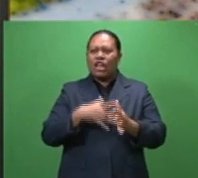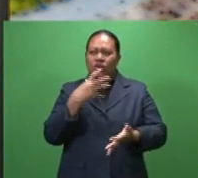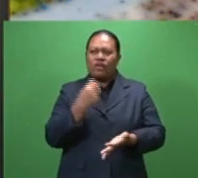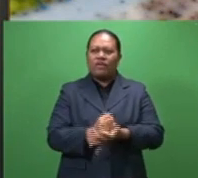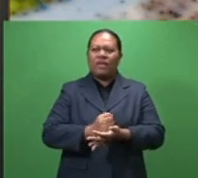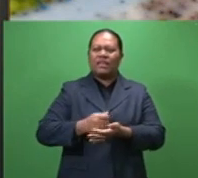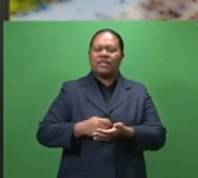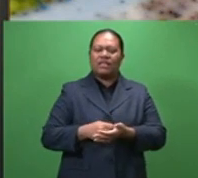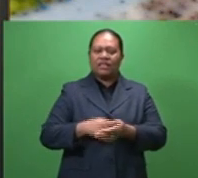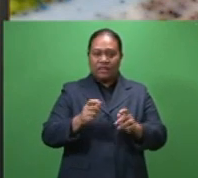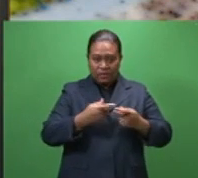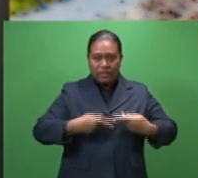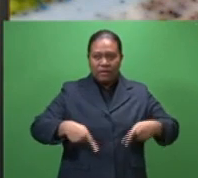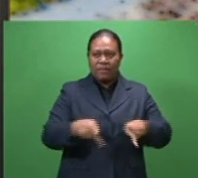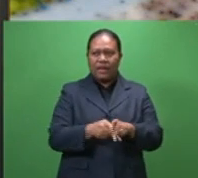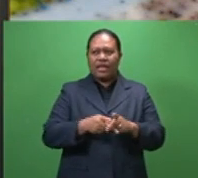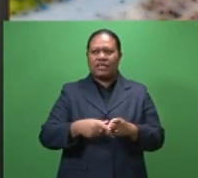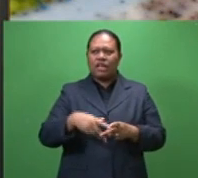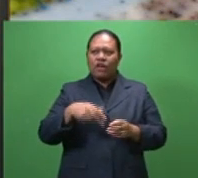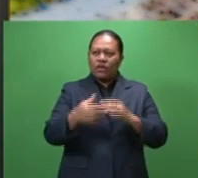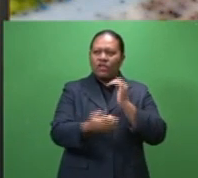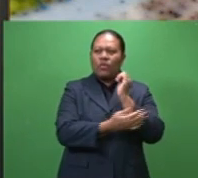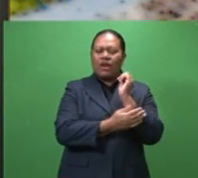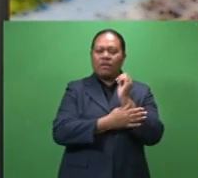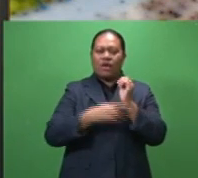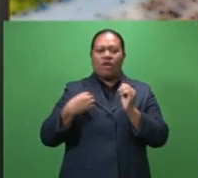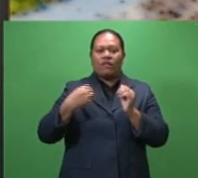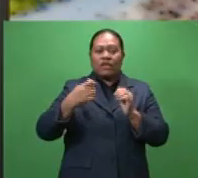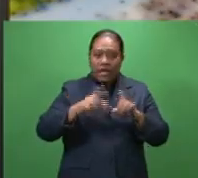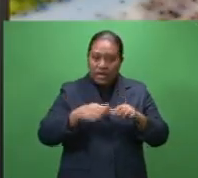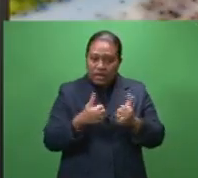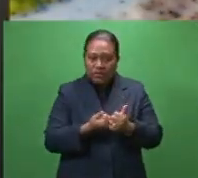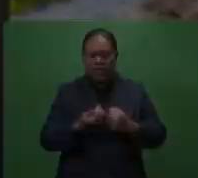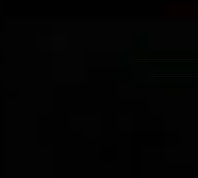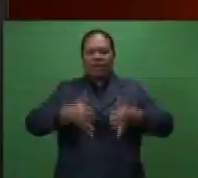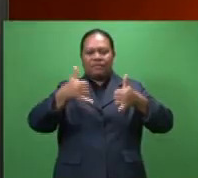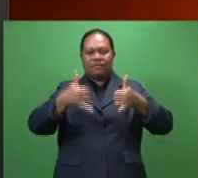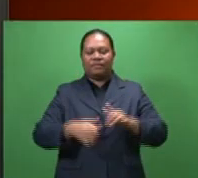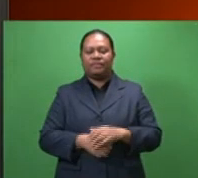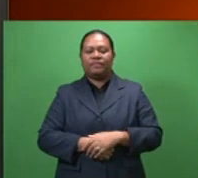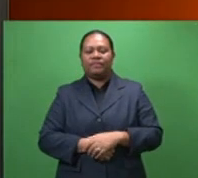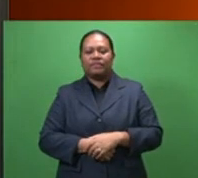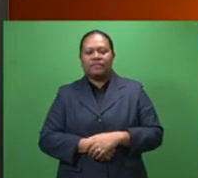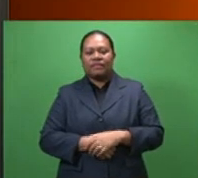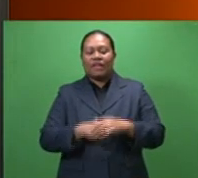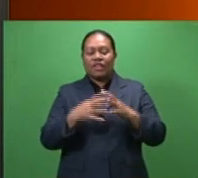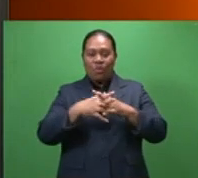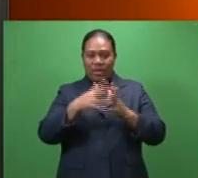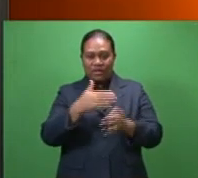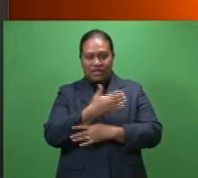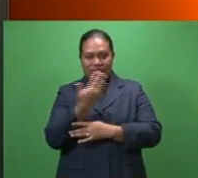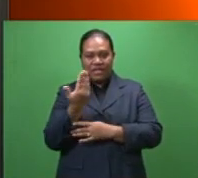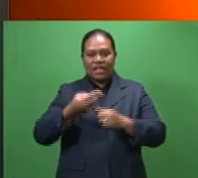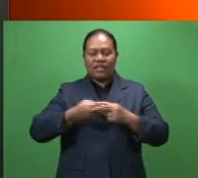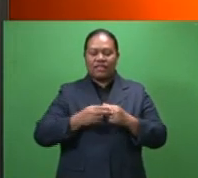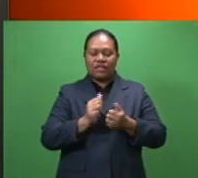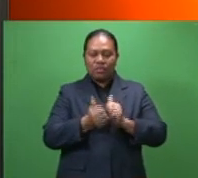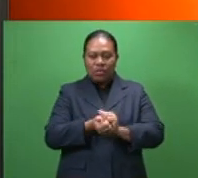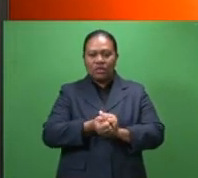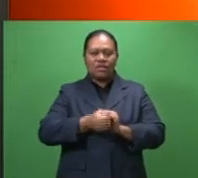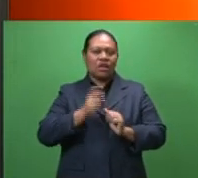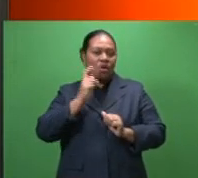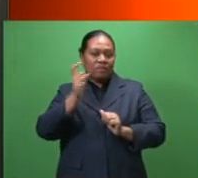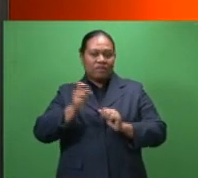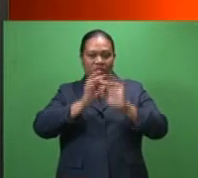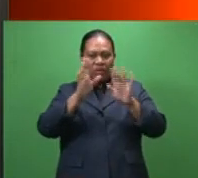of team venues comes as rugby league officials also agreed to a new TV deal. That's a Wednesday night sports coming up in Weird and Wonderful.